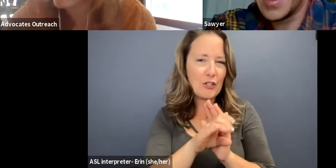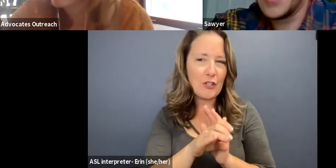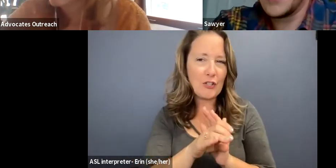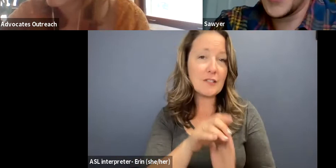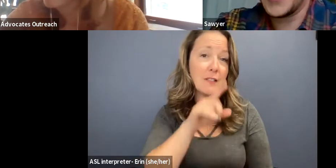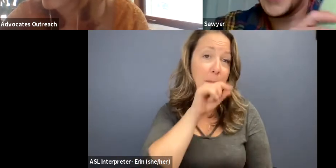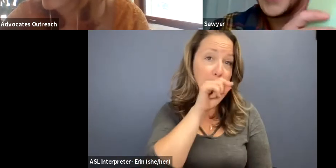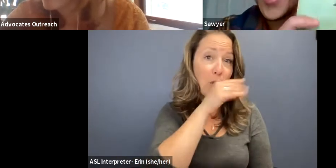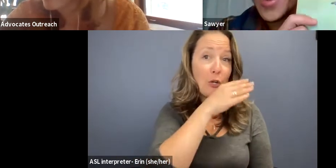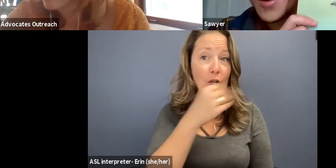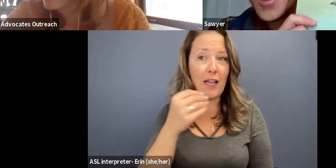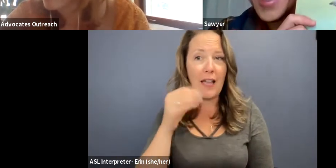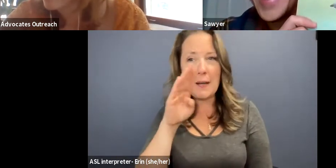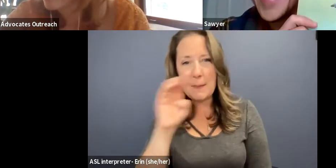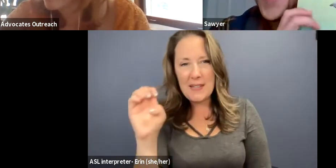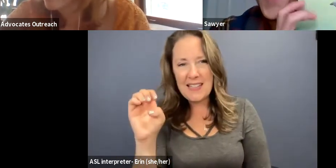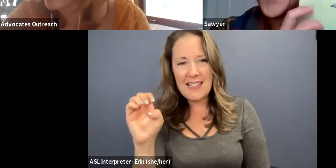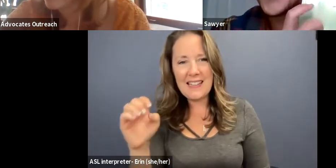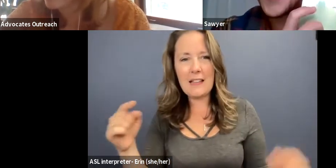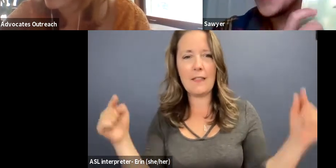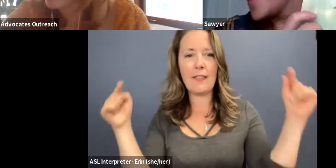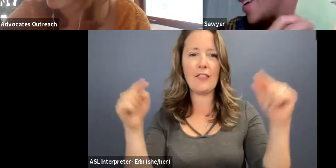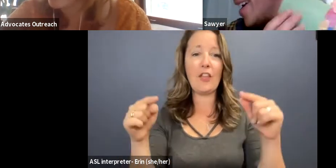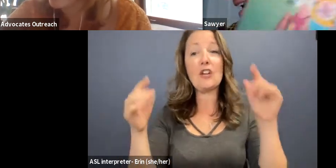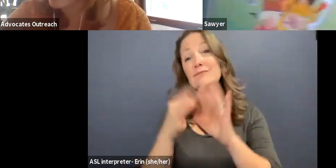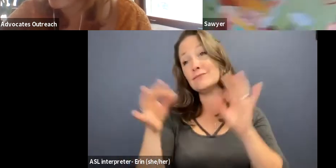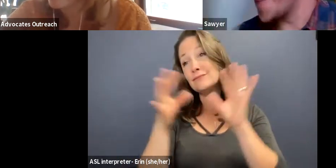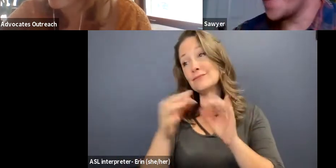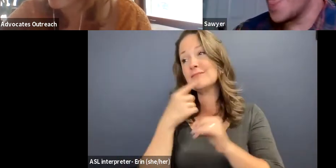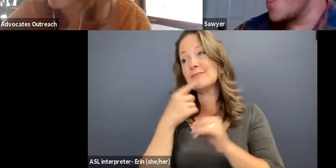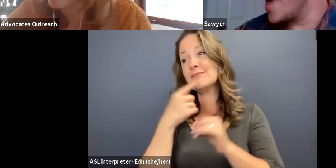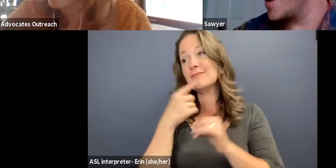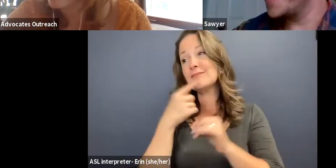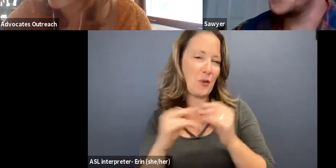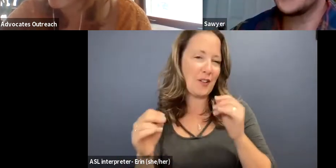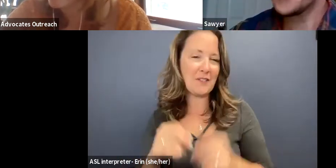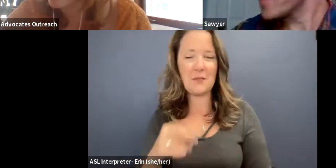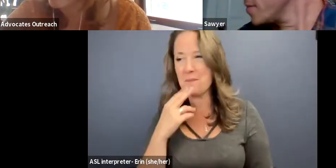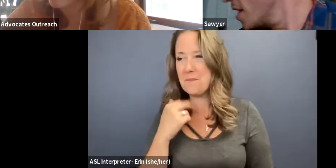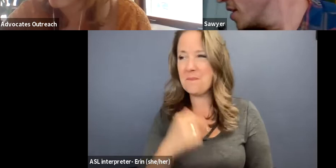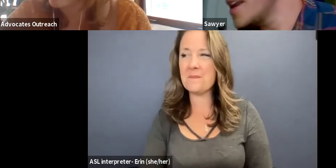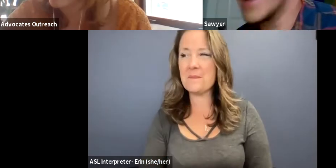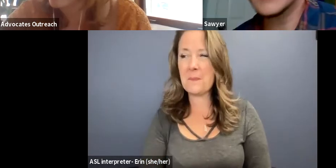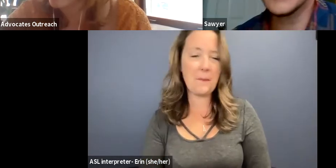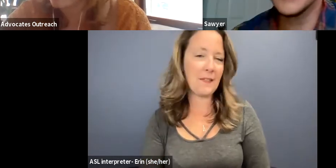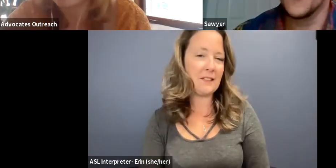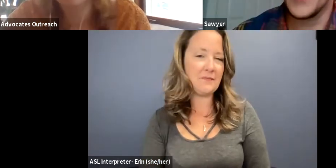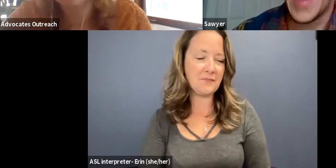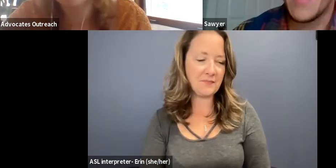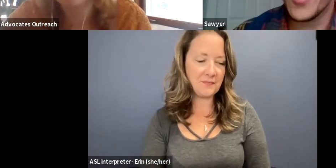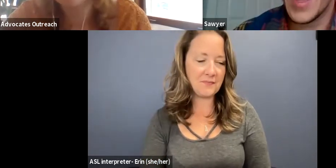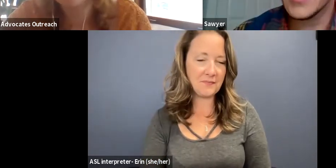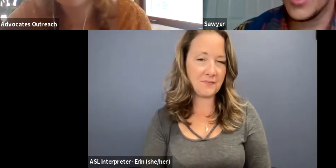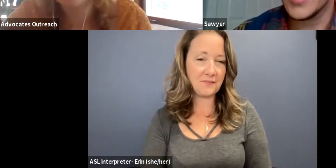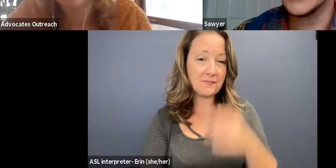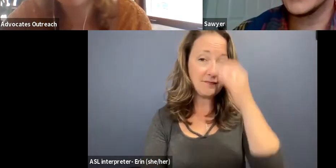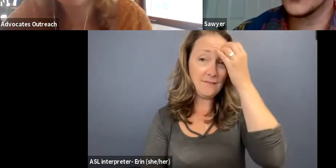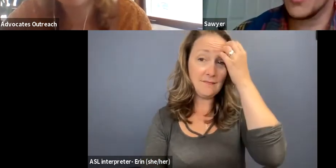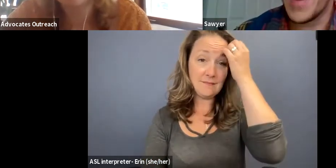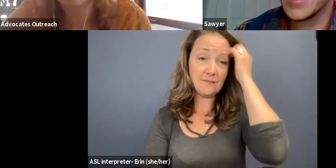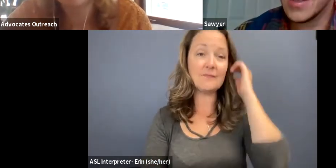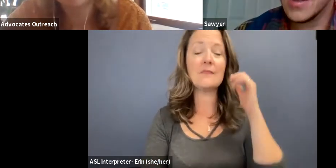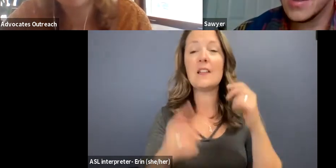exploring sexuality topics with kids. Some people might have heard of It's Not the Stork. That's the first in